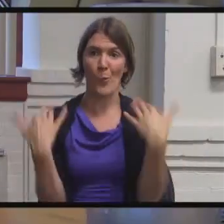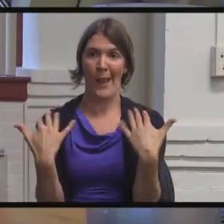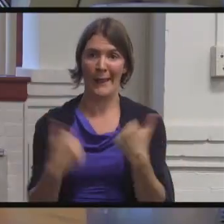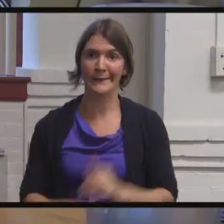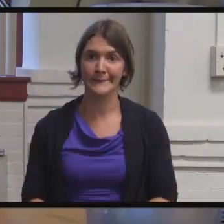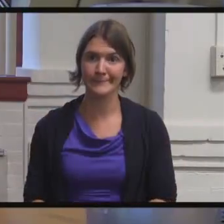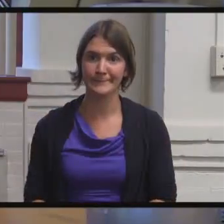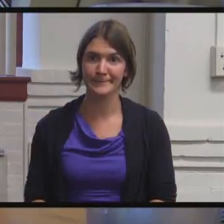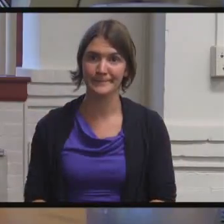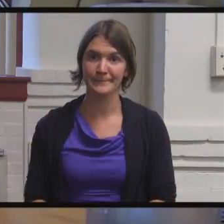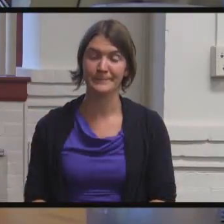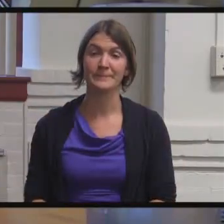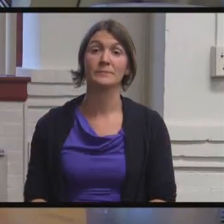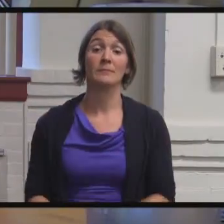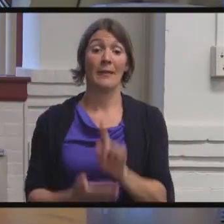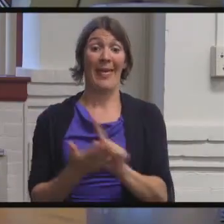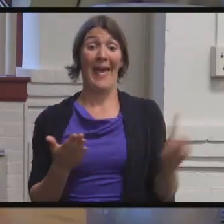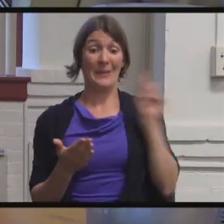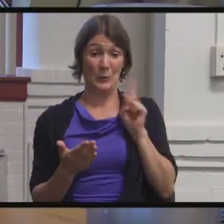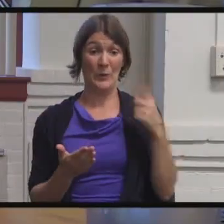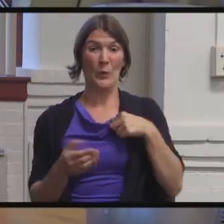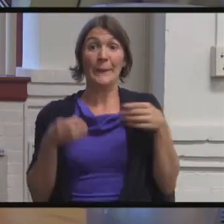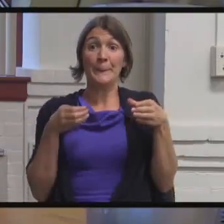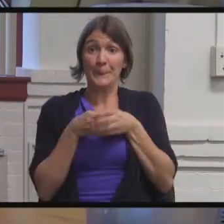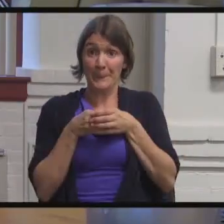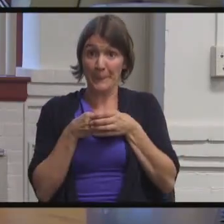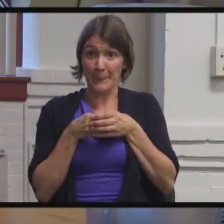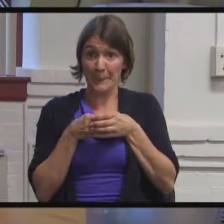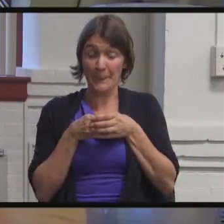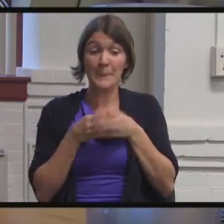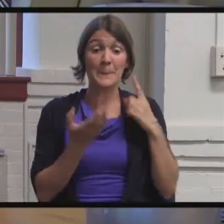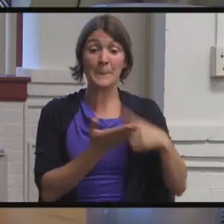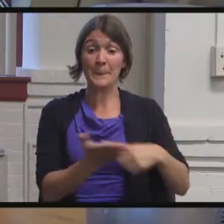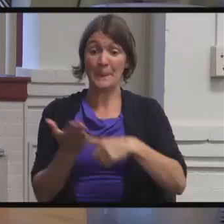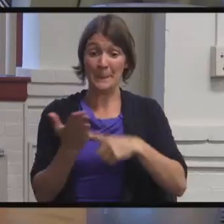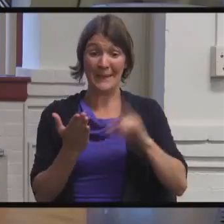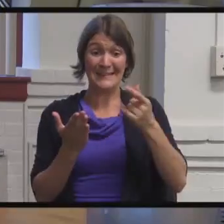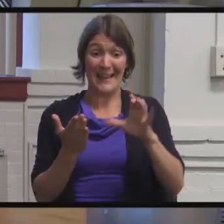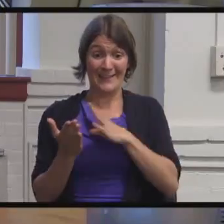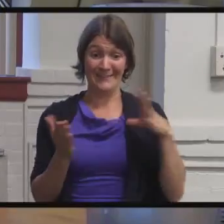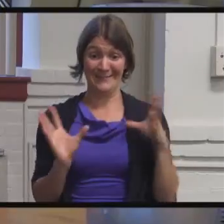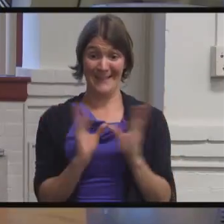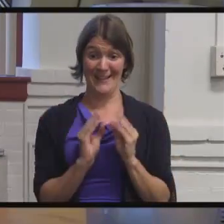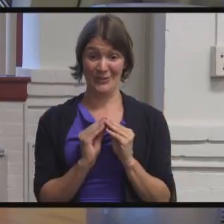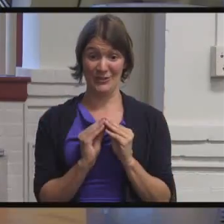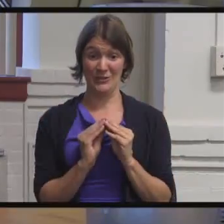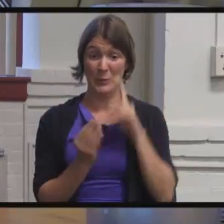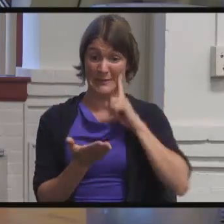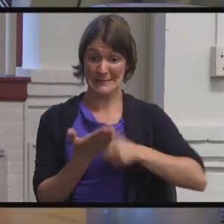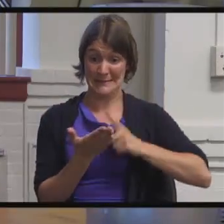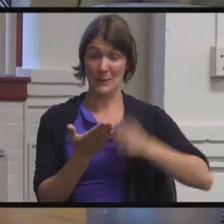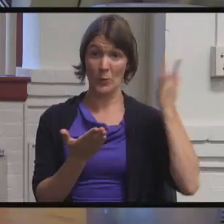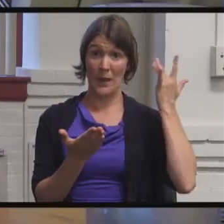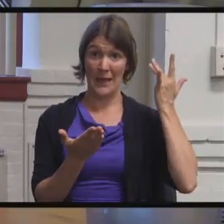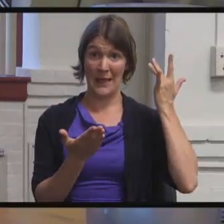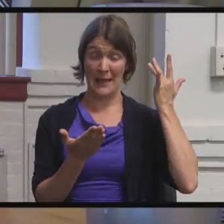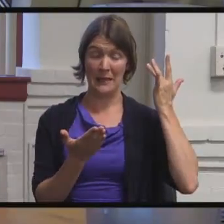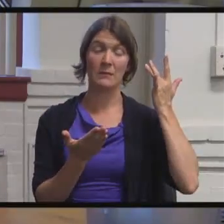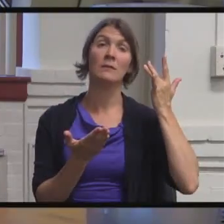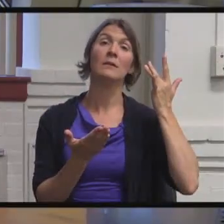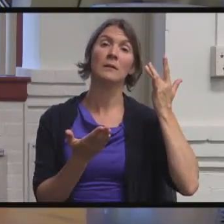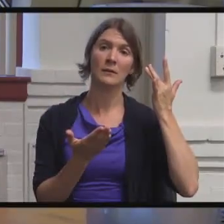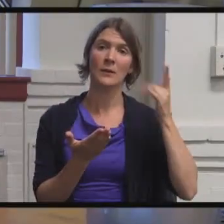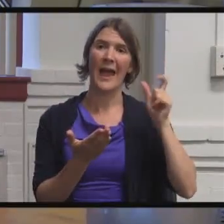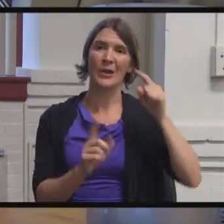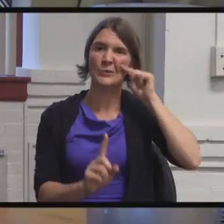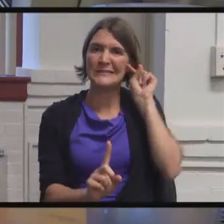of the executive session last week was that the only reason we were in executive session talking about those matters was that it